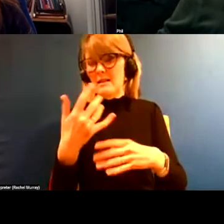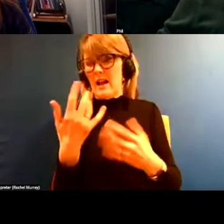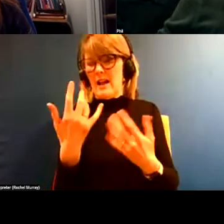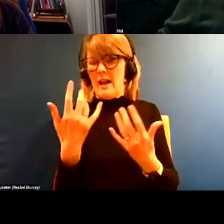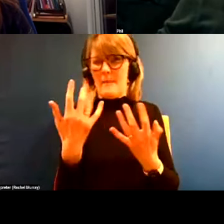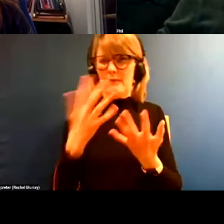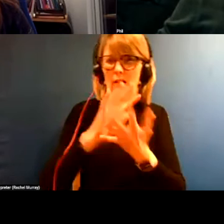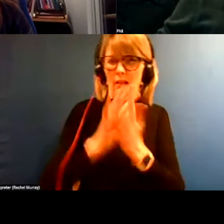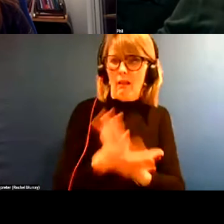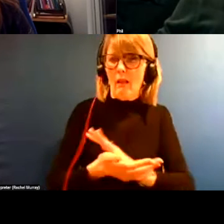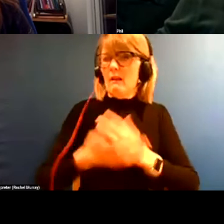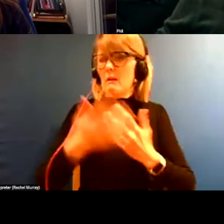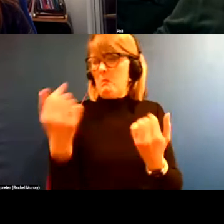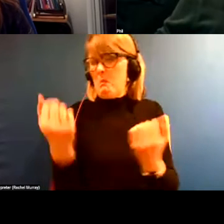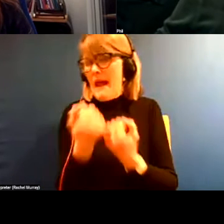power.